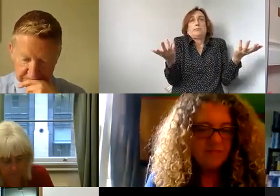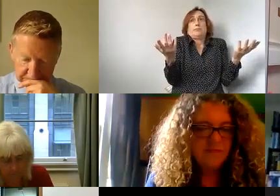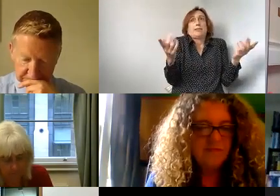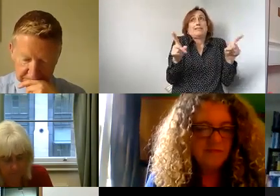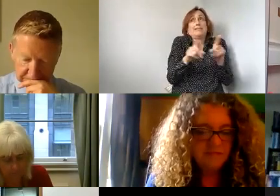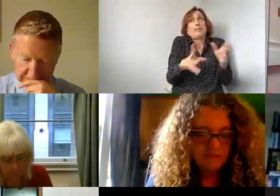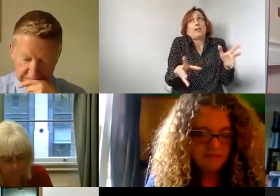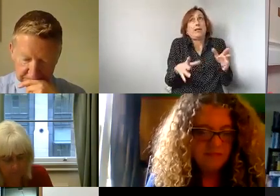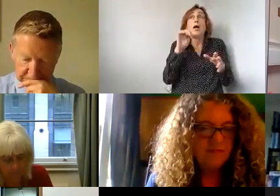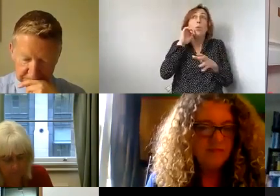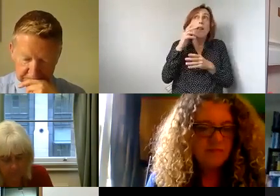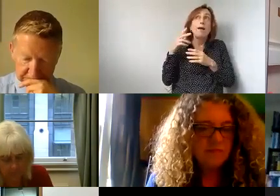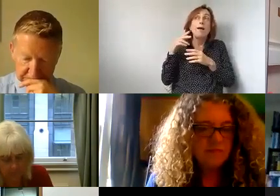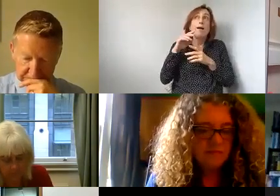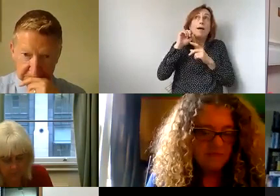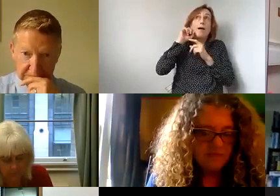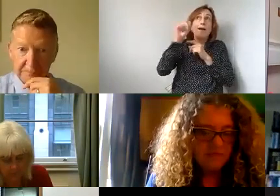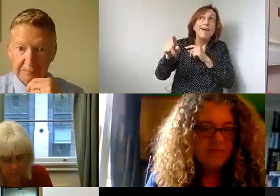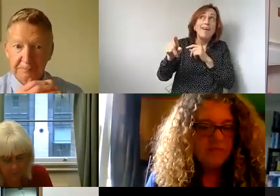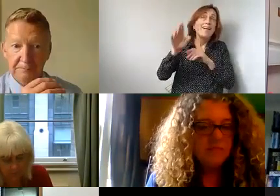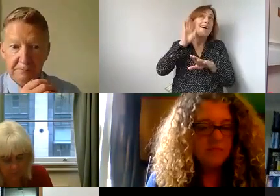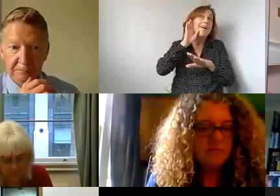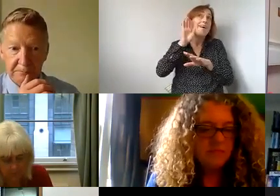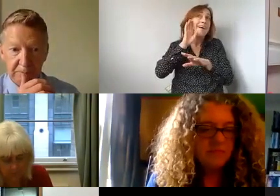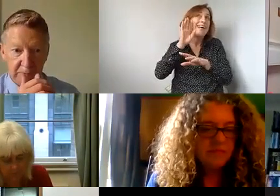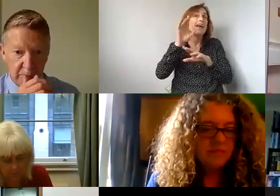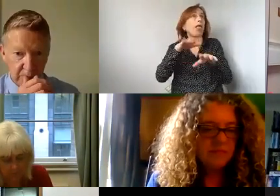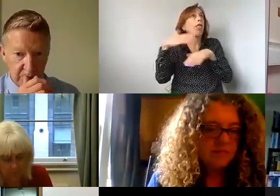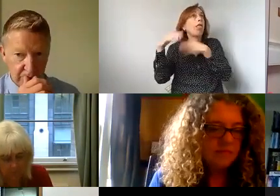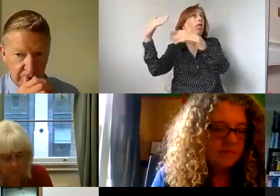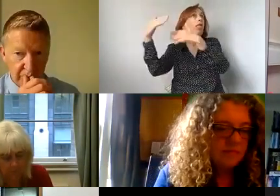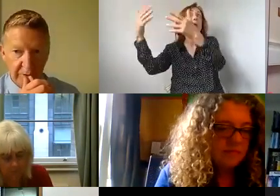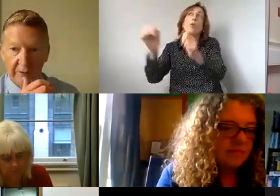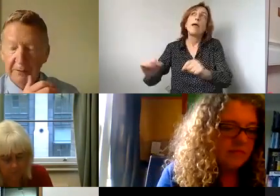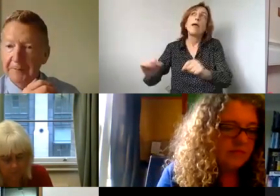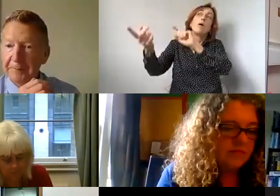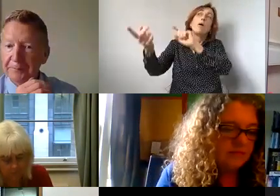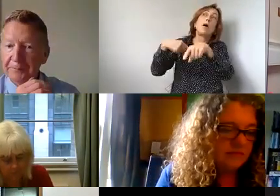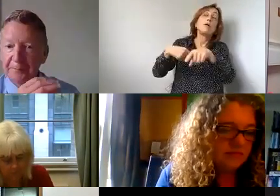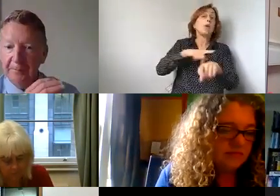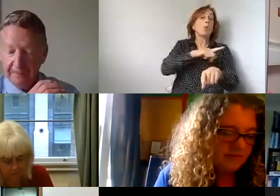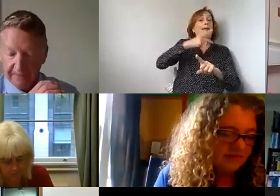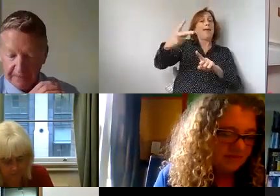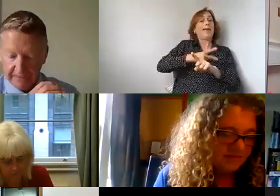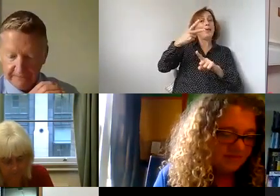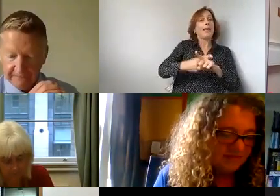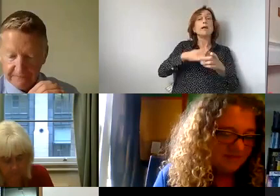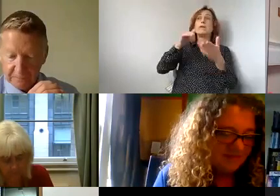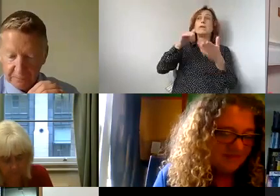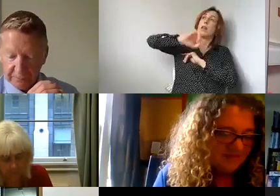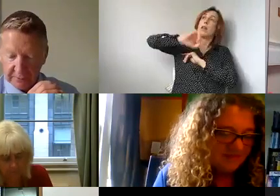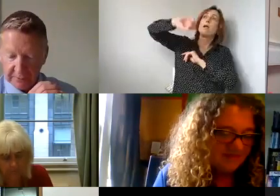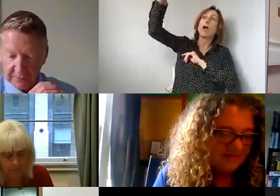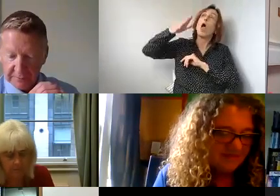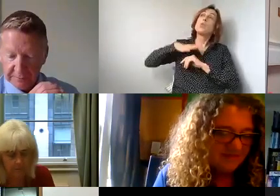things tend and have tended to drift. So, you know, we're writing again to the department asking for a